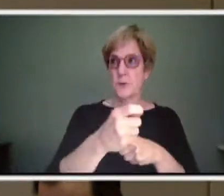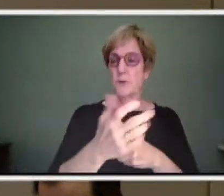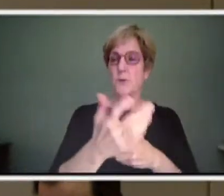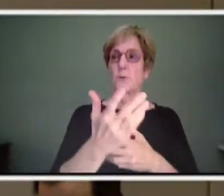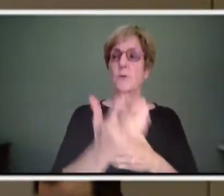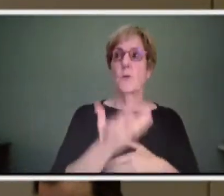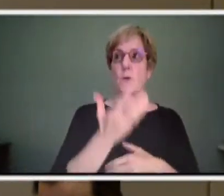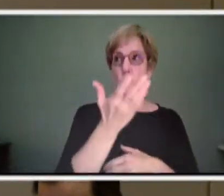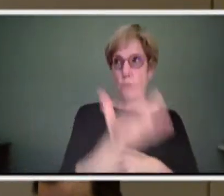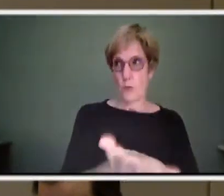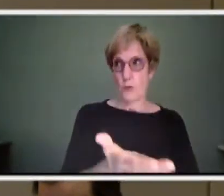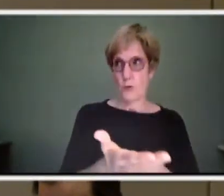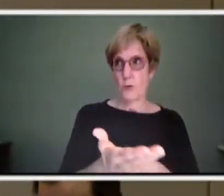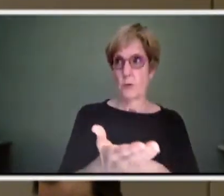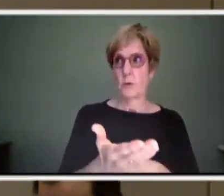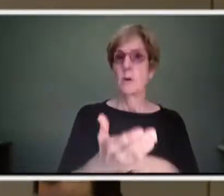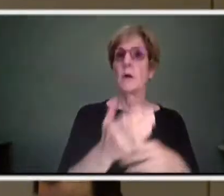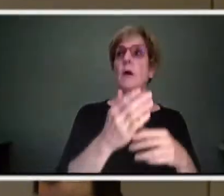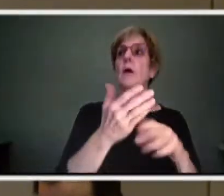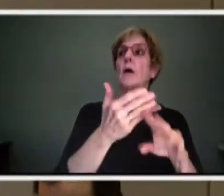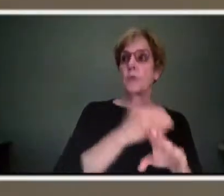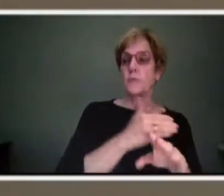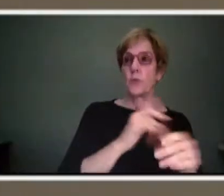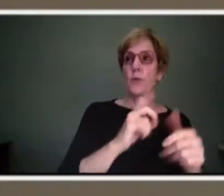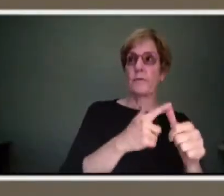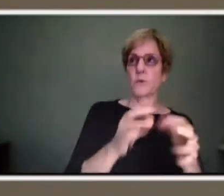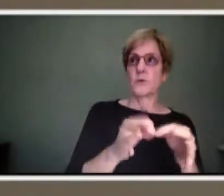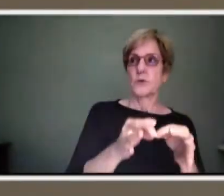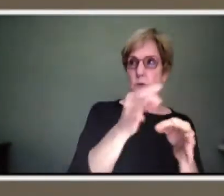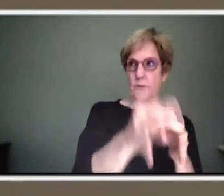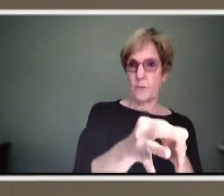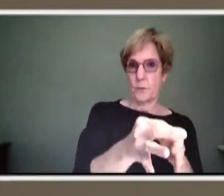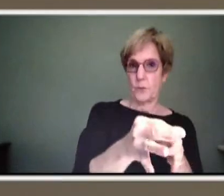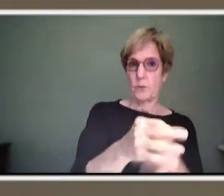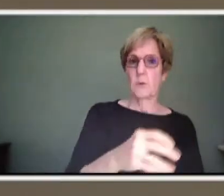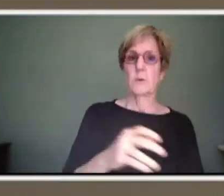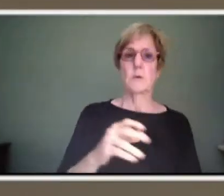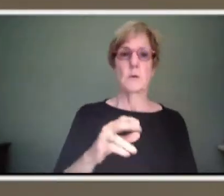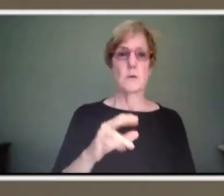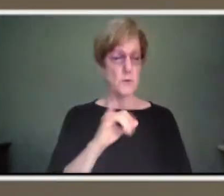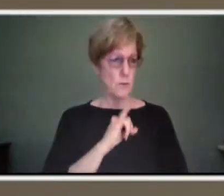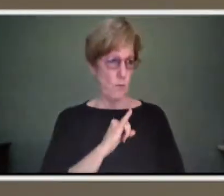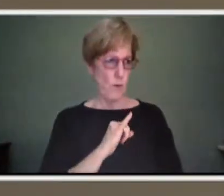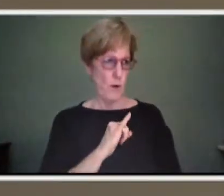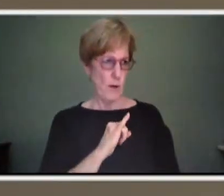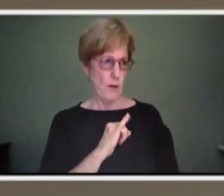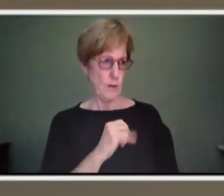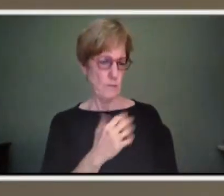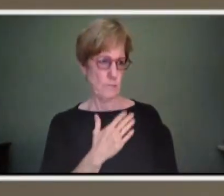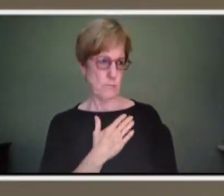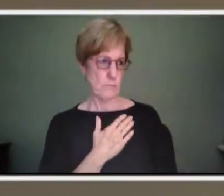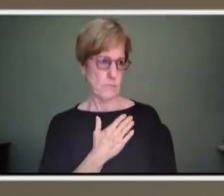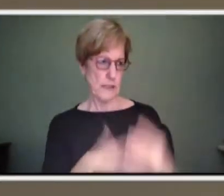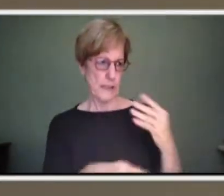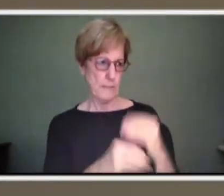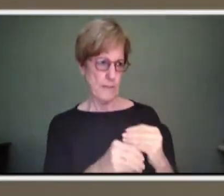vote on the original motion to defer. So do I have the ability to amend my